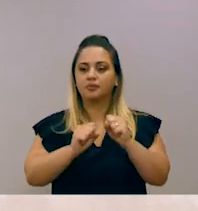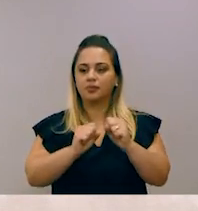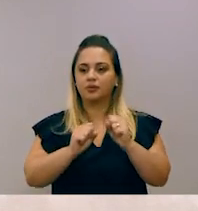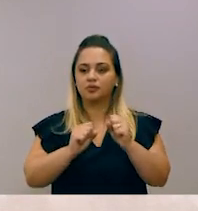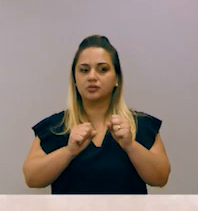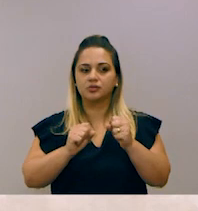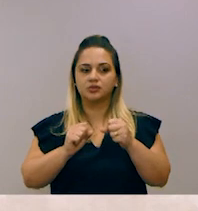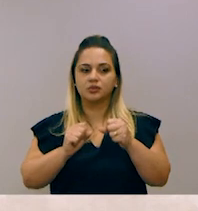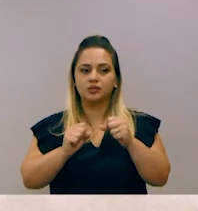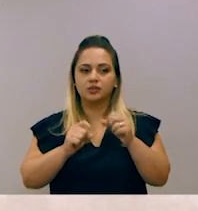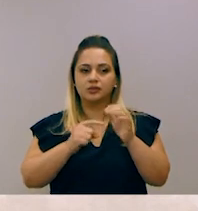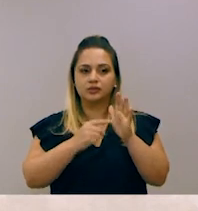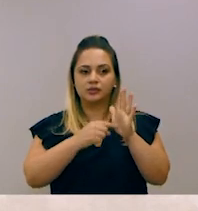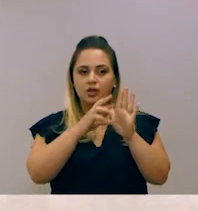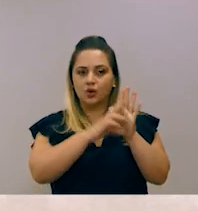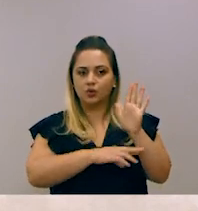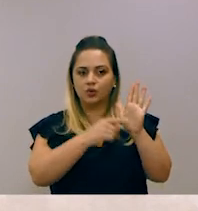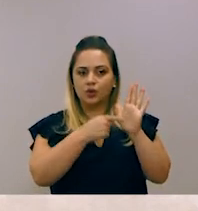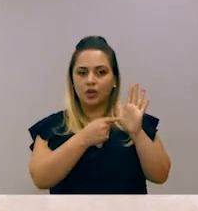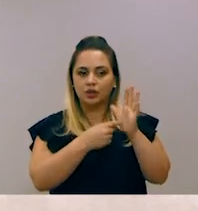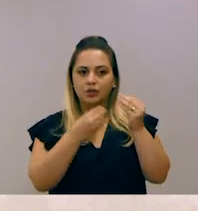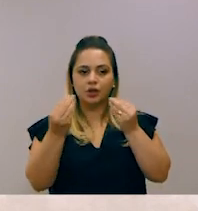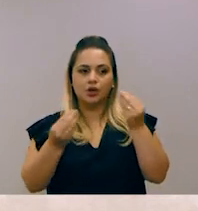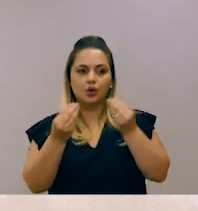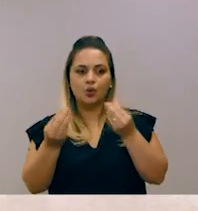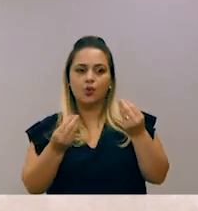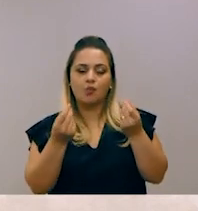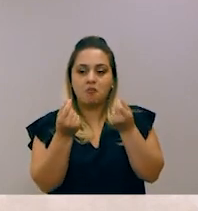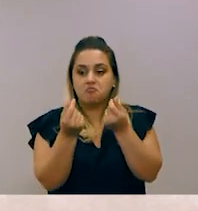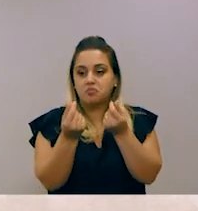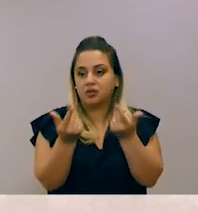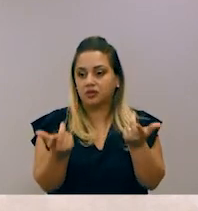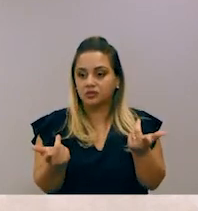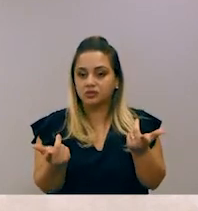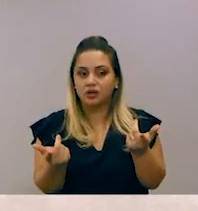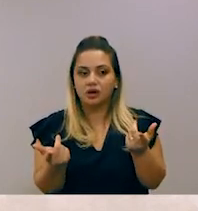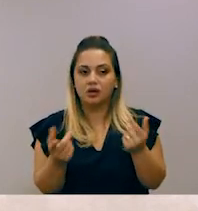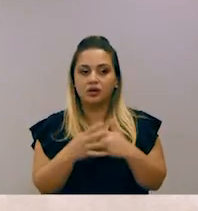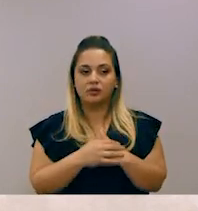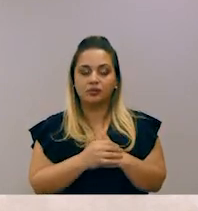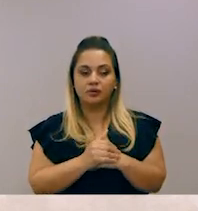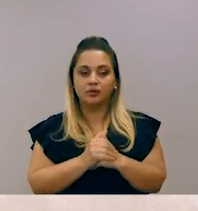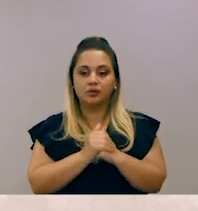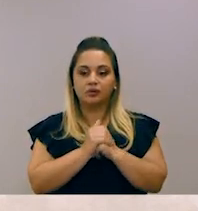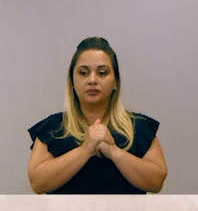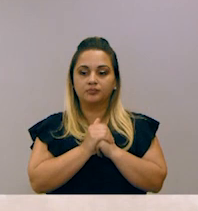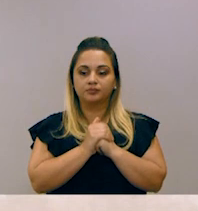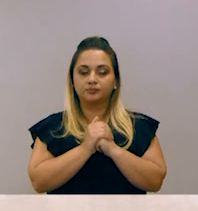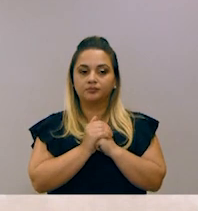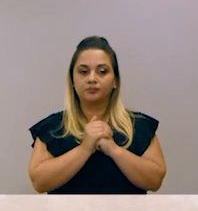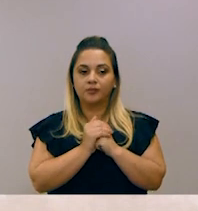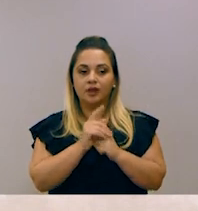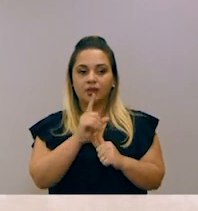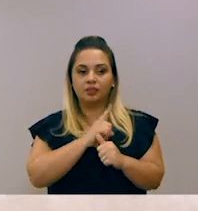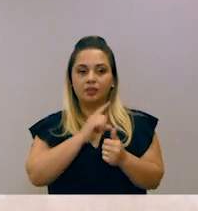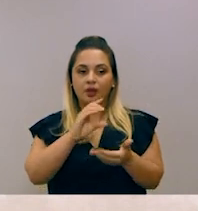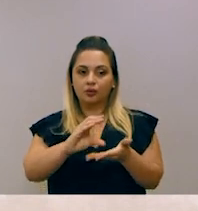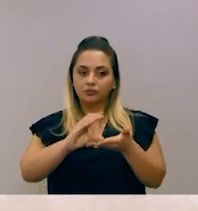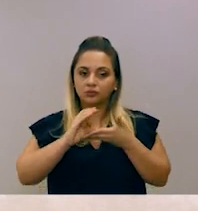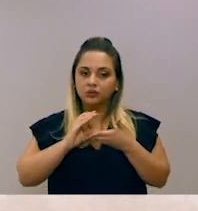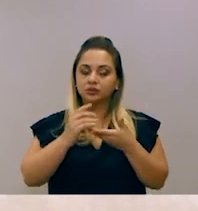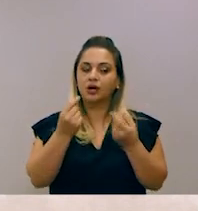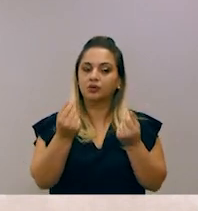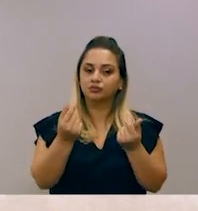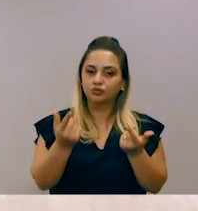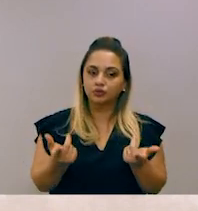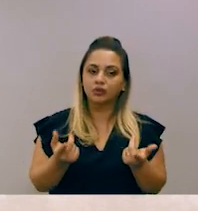the other parts of this petition, and we can have other categories. For example, the intention. We have a